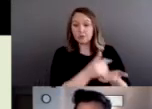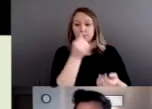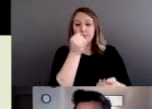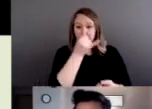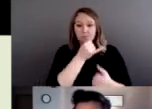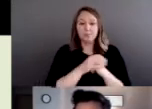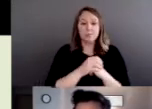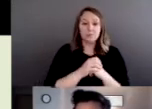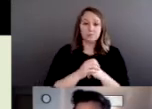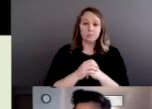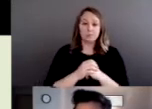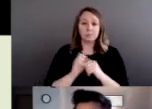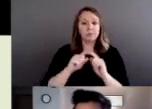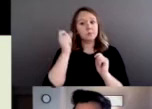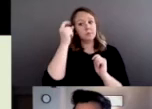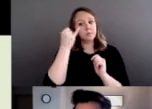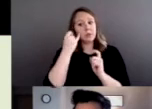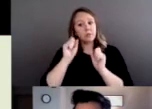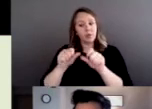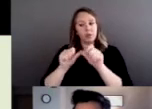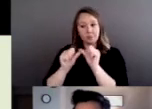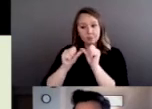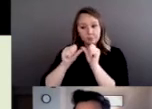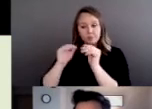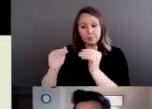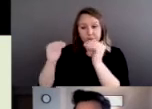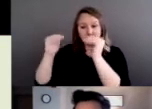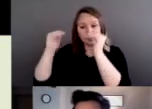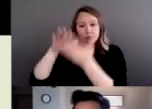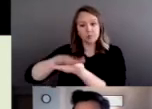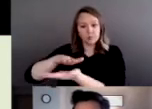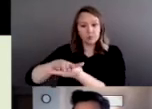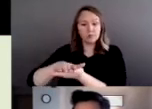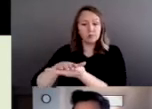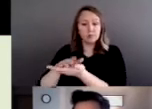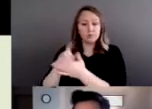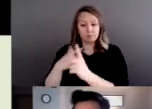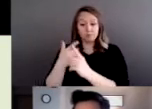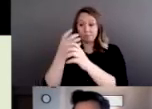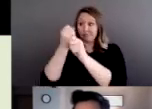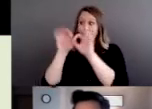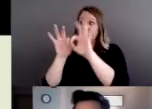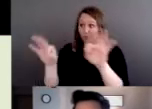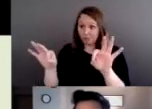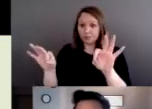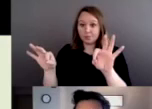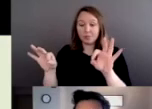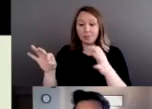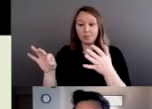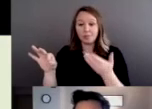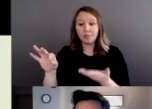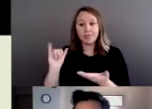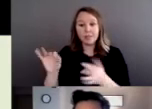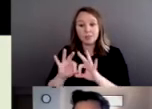just know that if you can pursue that higher education, you can get a degree that will allow you